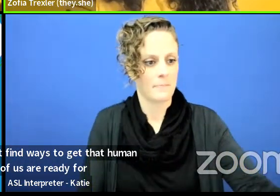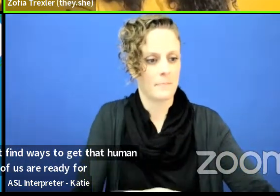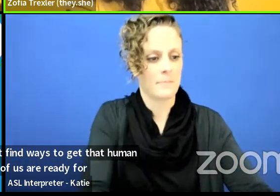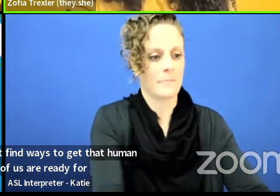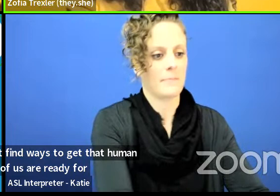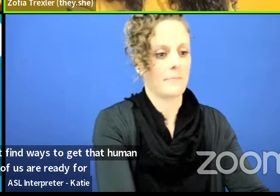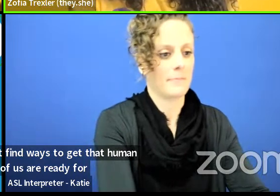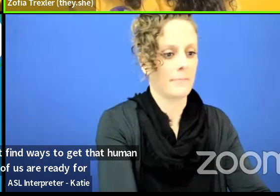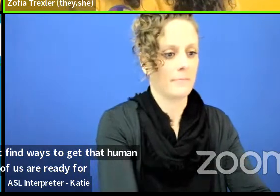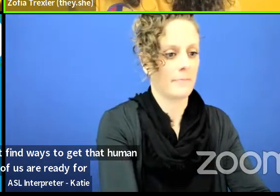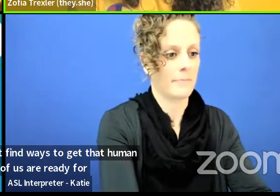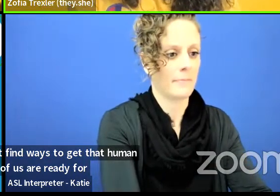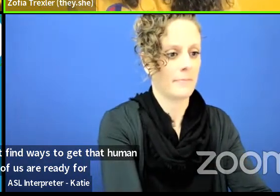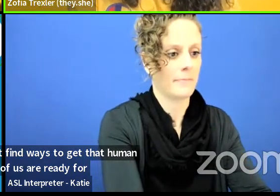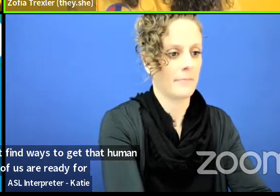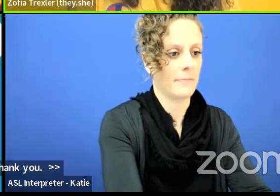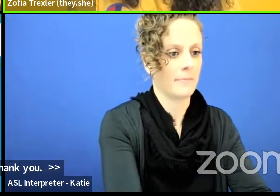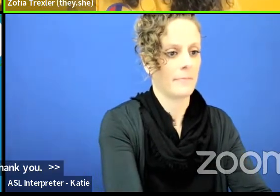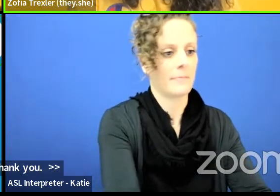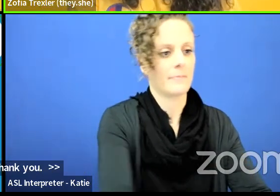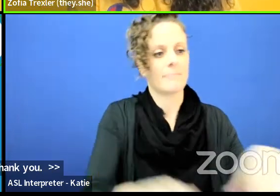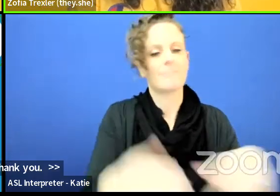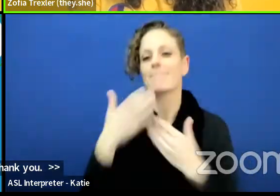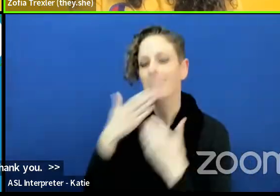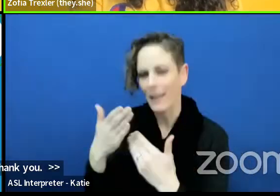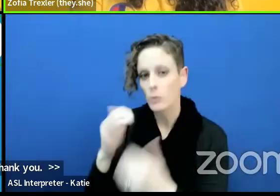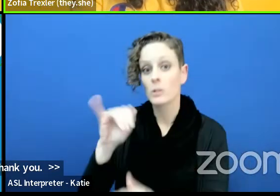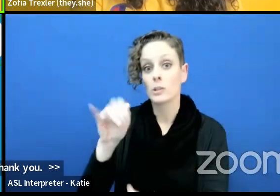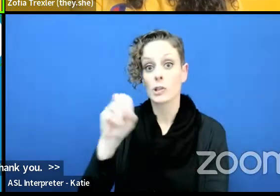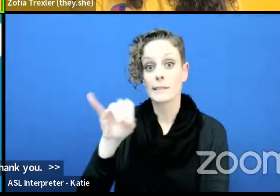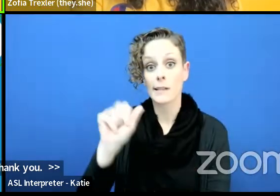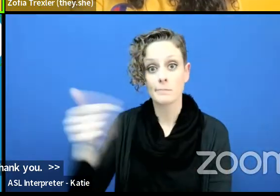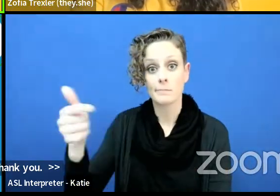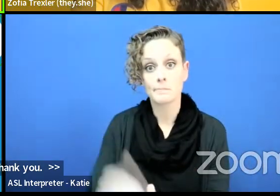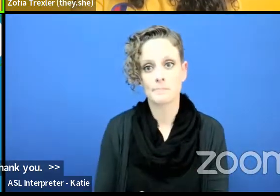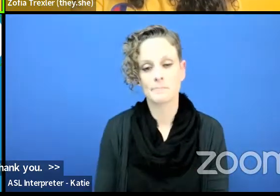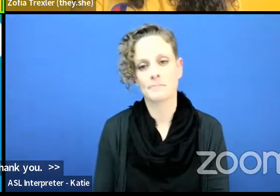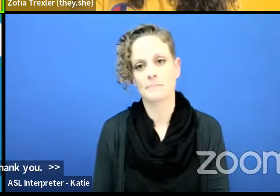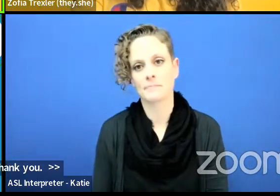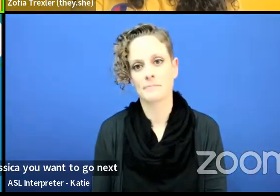Thank you so much. Jessica, do you want to go next? For sure.